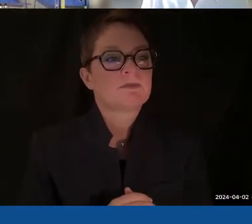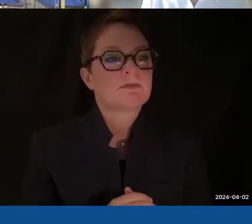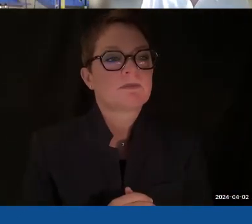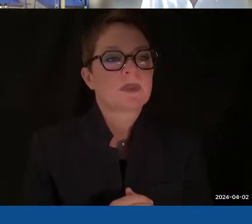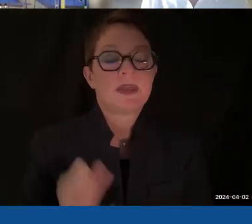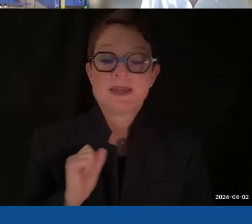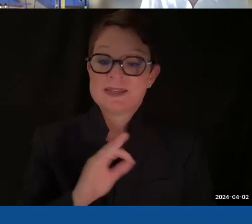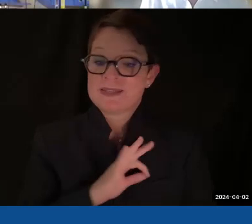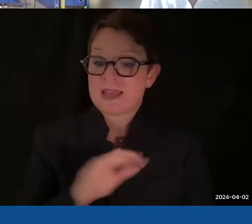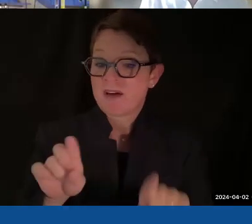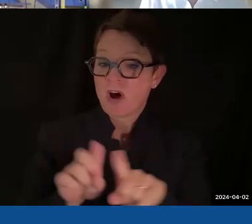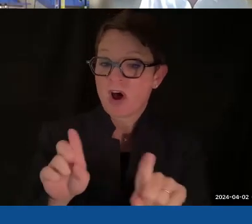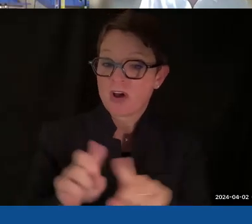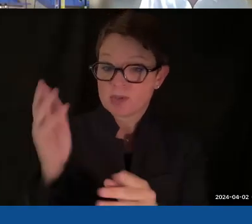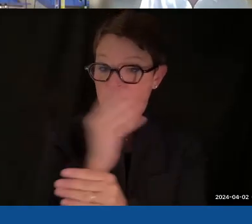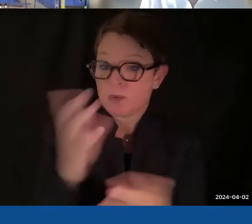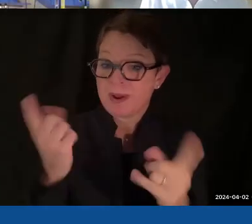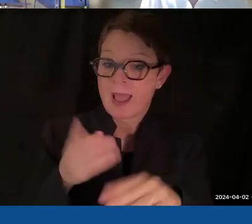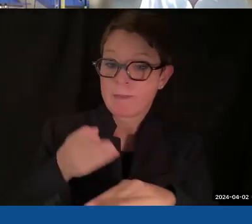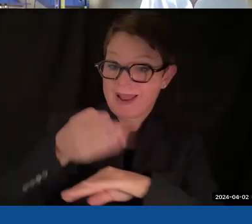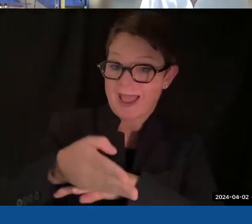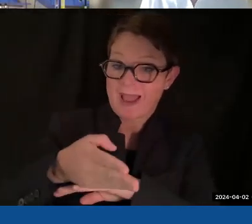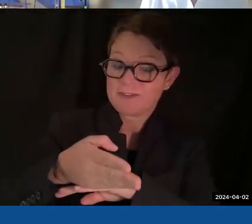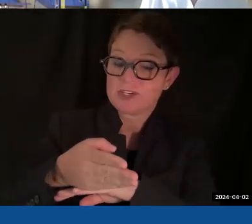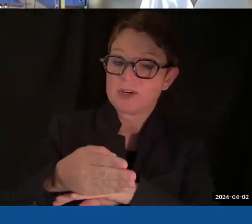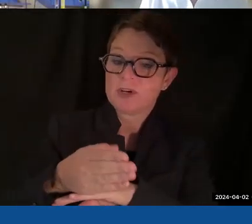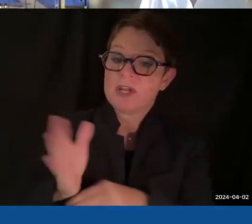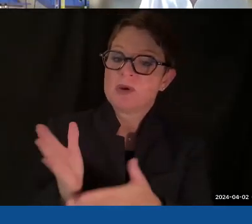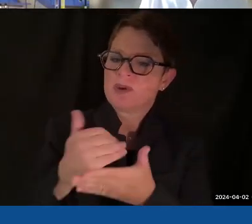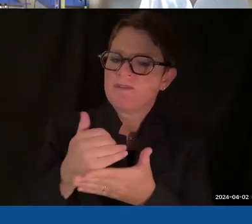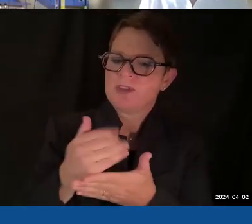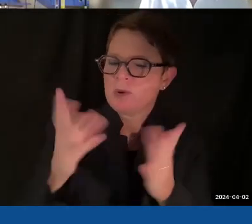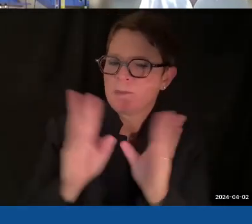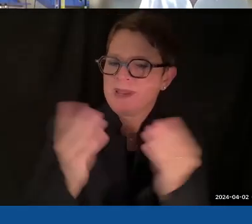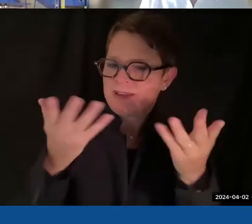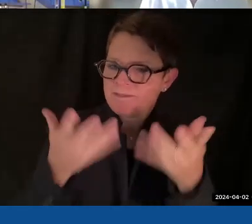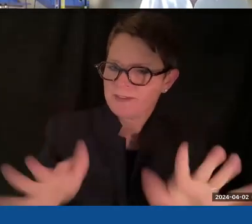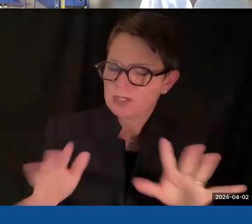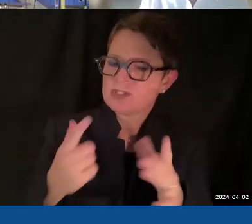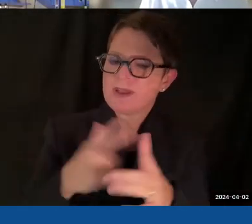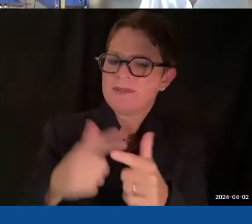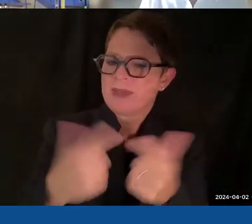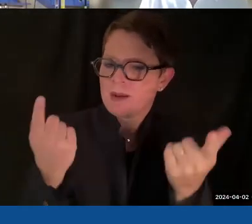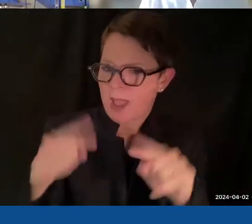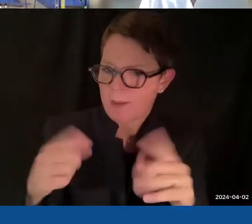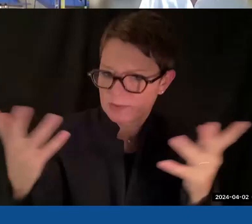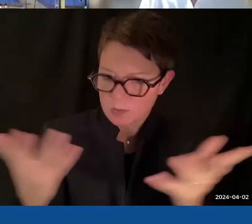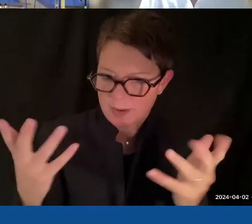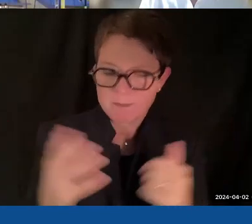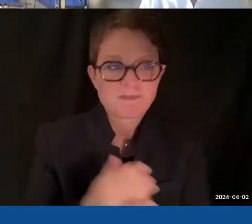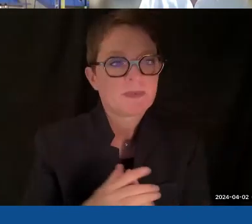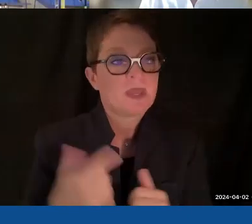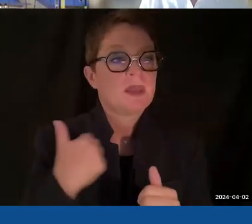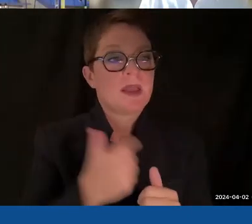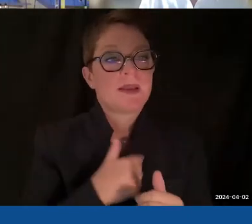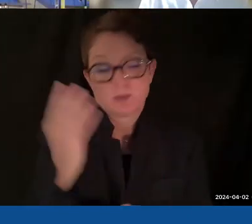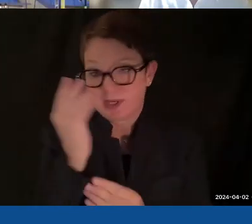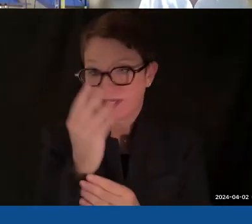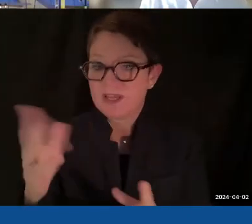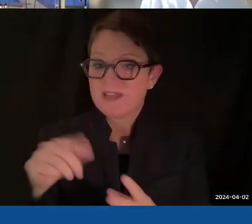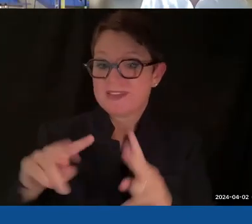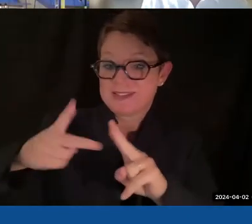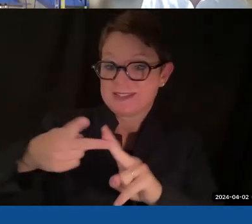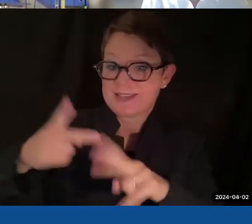Staff would also like to note what happens after a civic design review meeting has occurred. As we've noted, this is